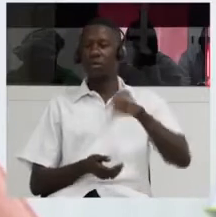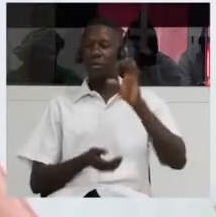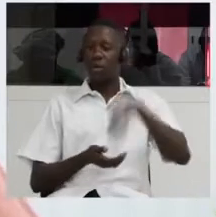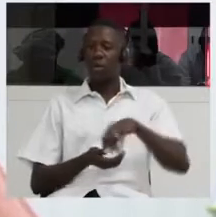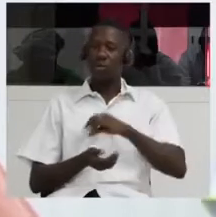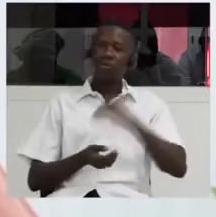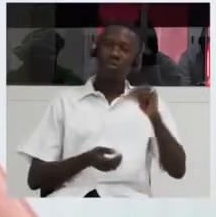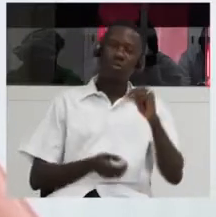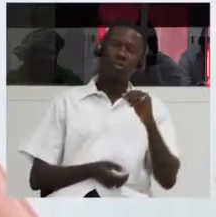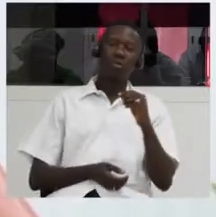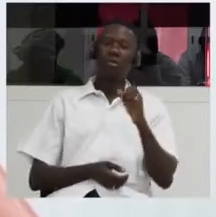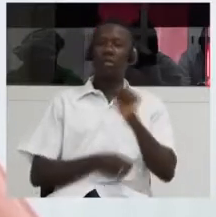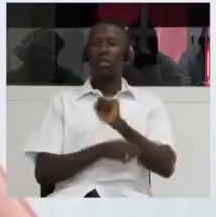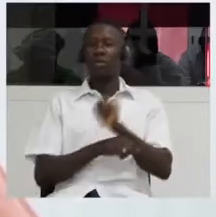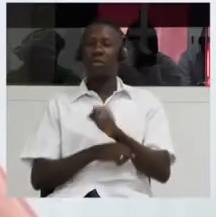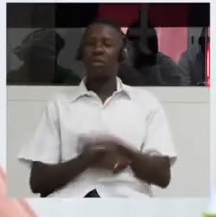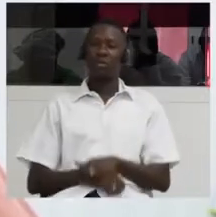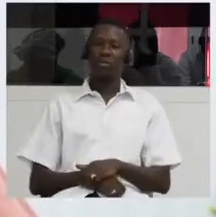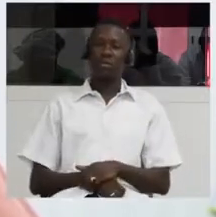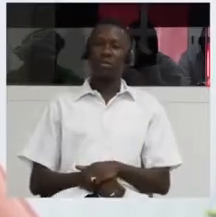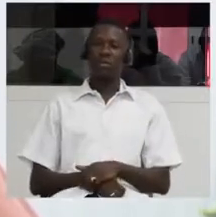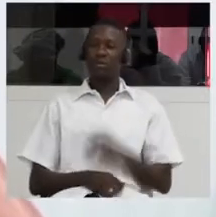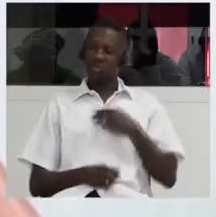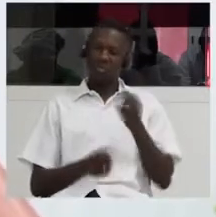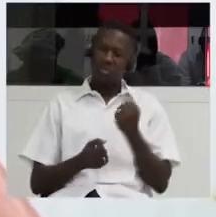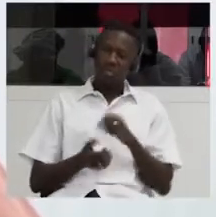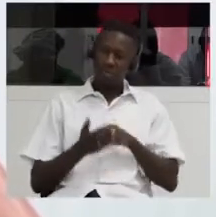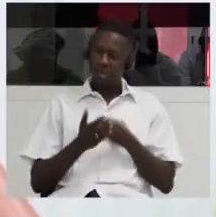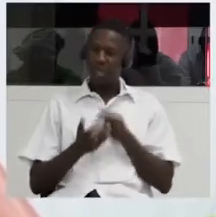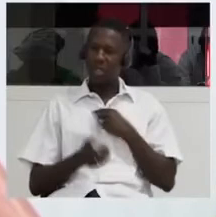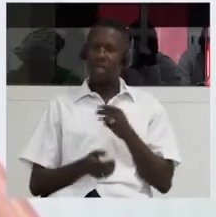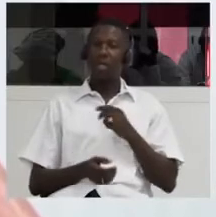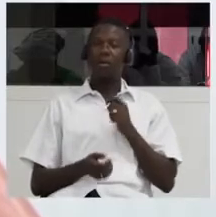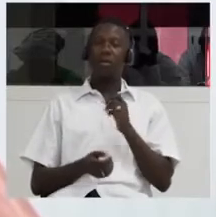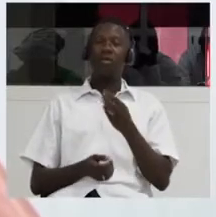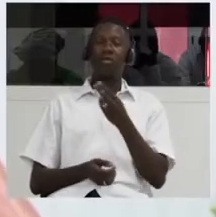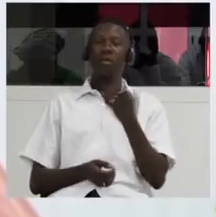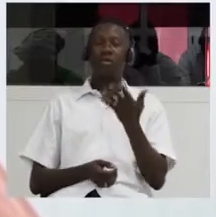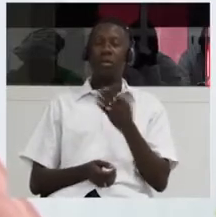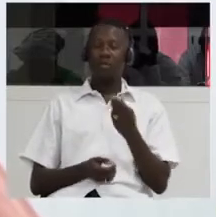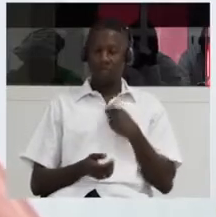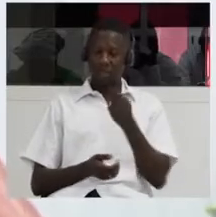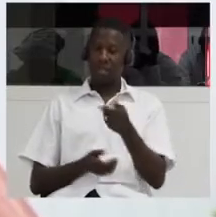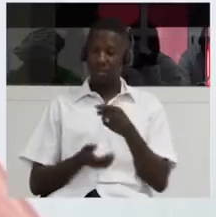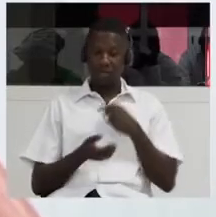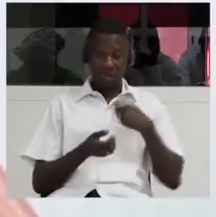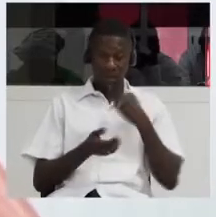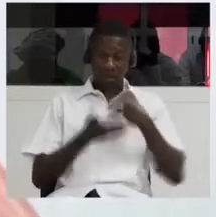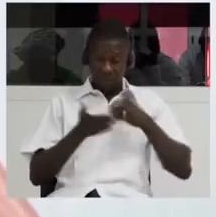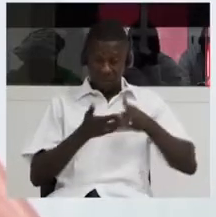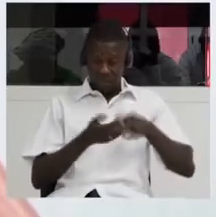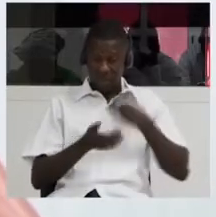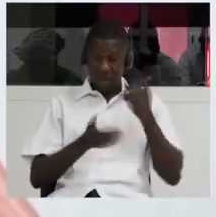only spare me $10 out of that 25 and make strong emphasis that I shall return his change the following day, that is the